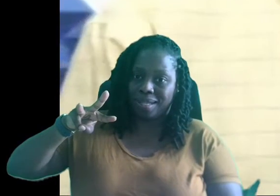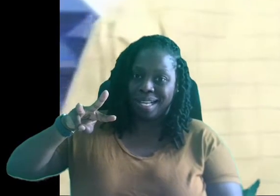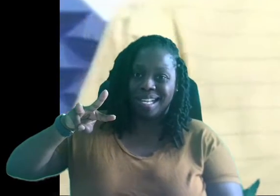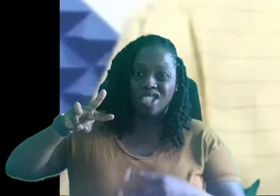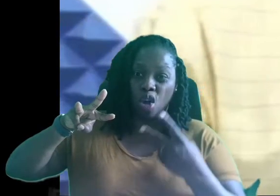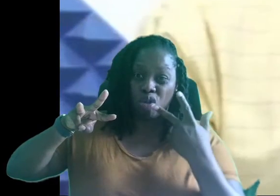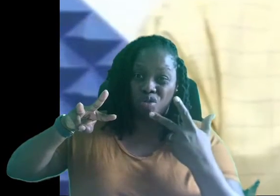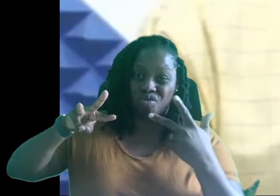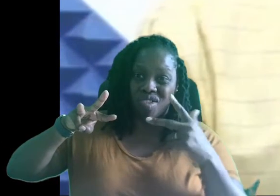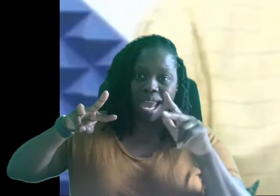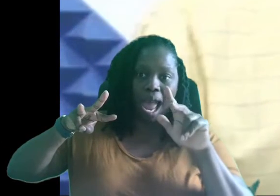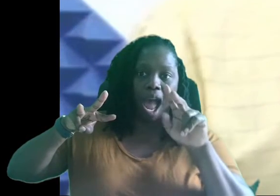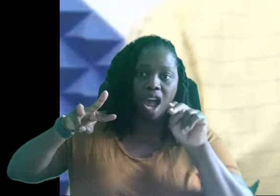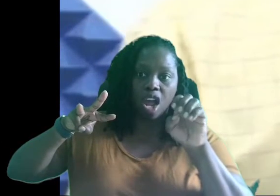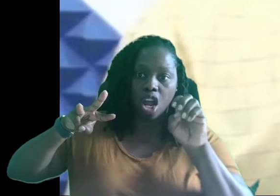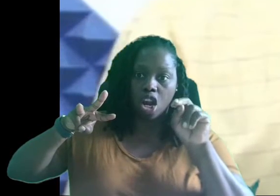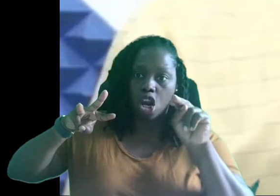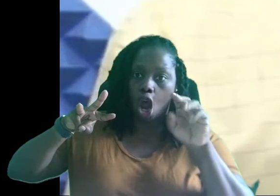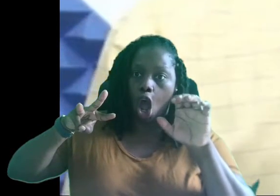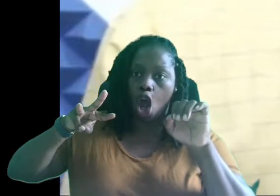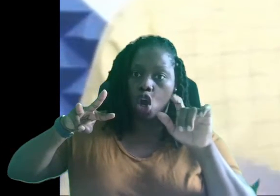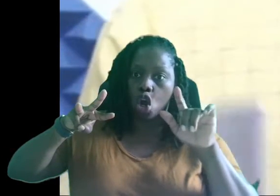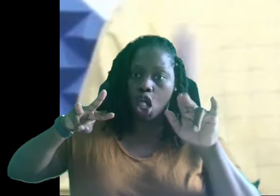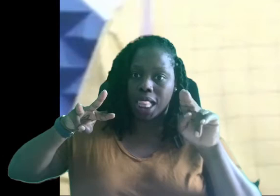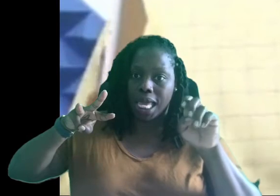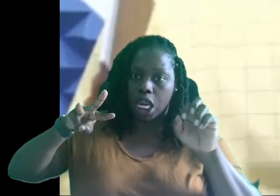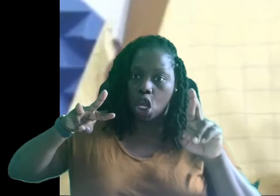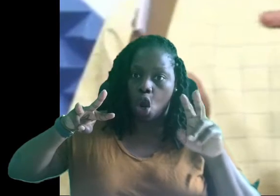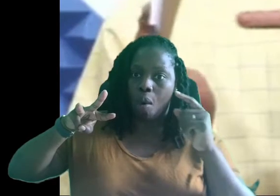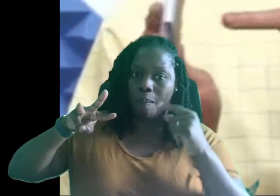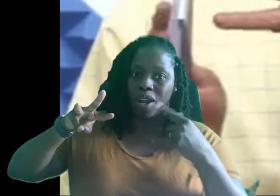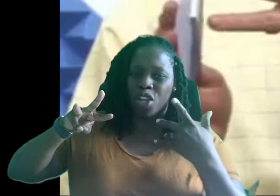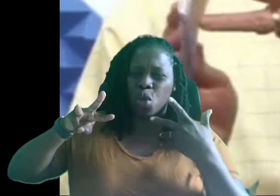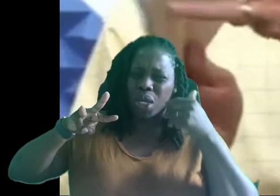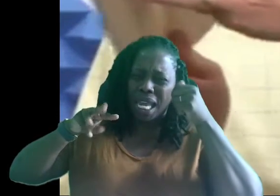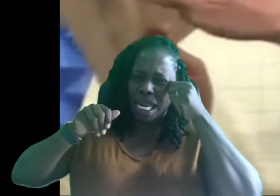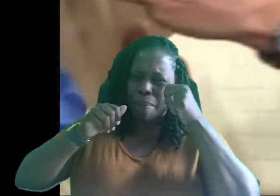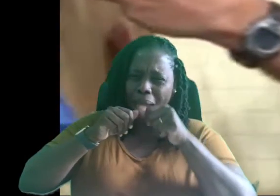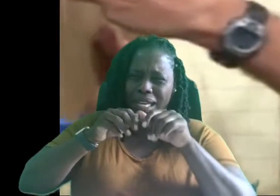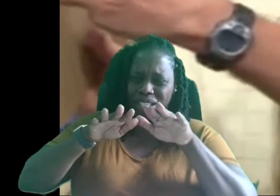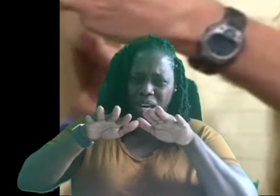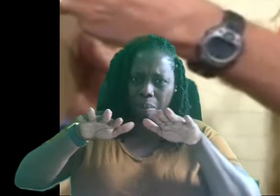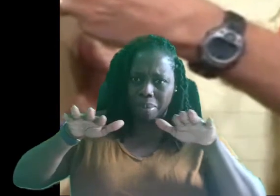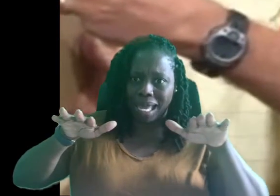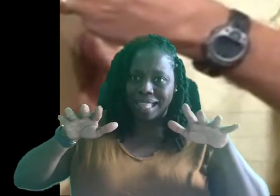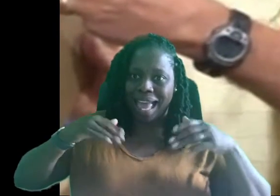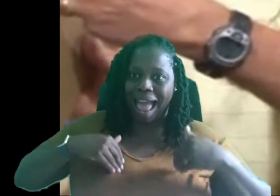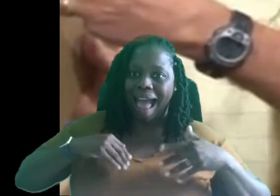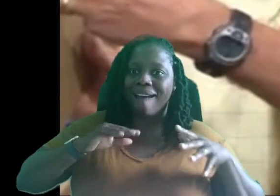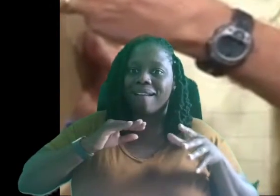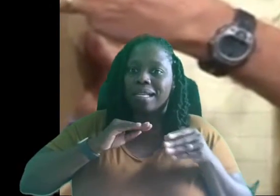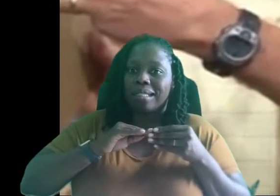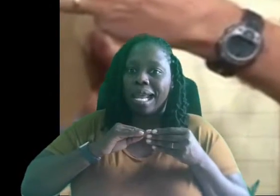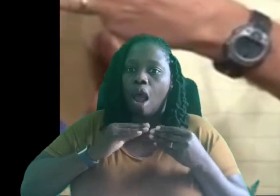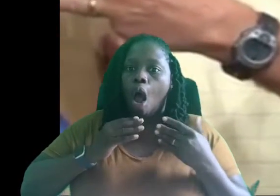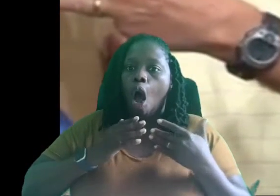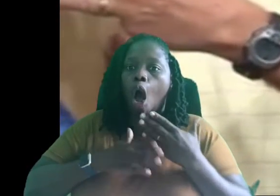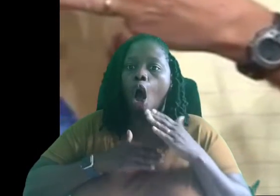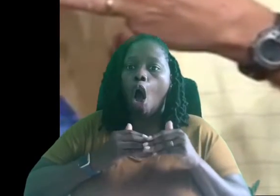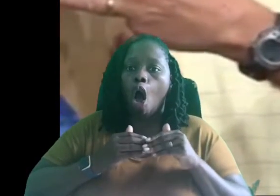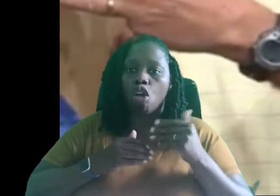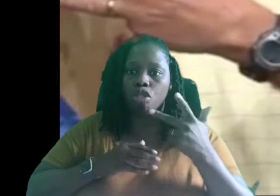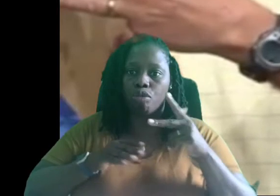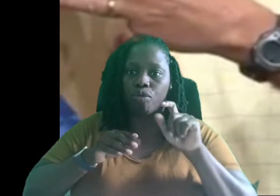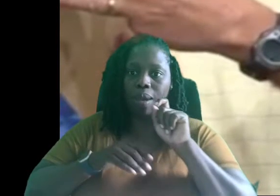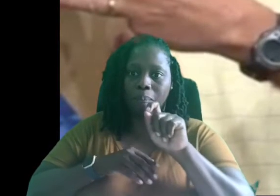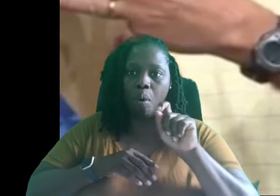a point, 3 non-collinear points, you can imagine a plane that contains all 3